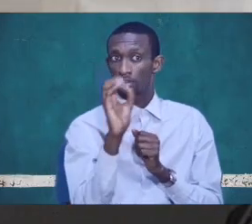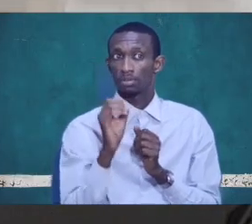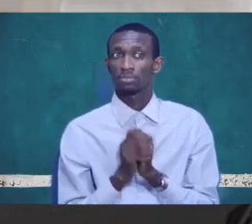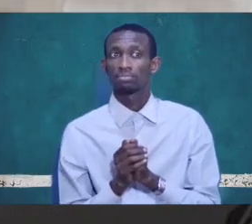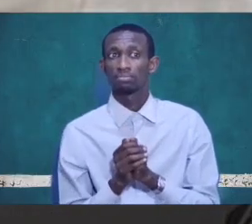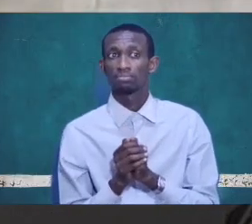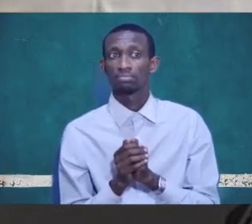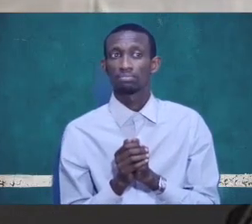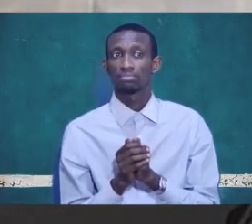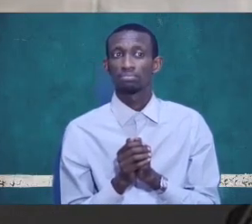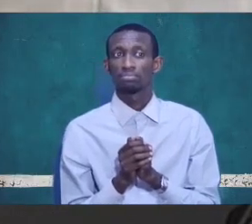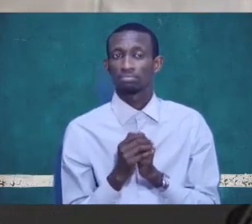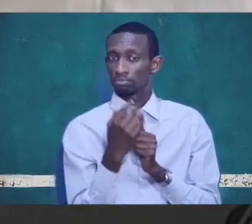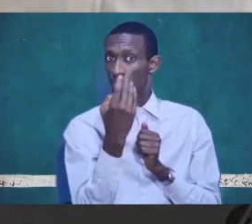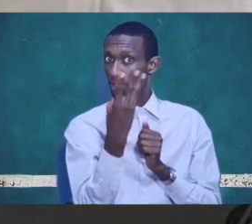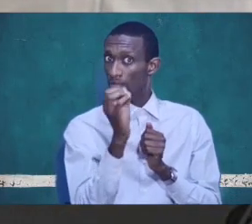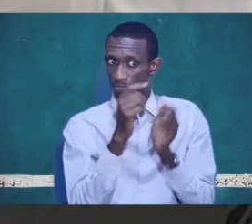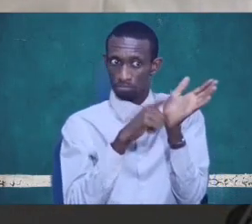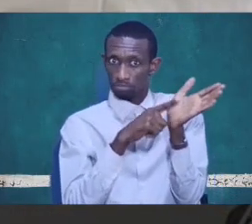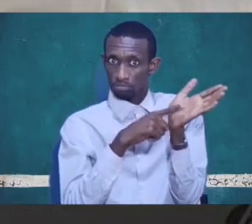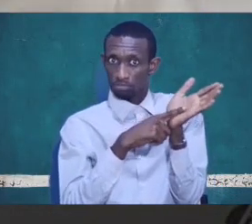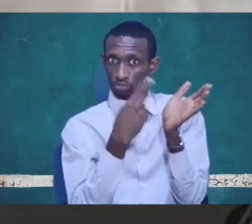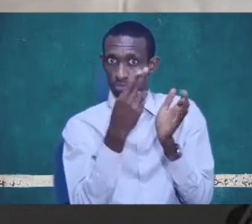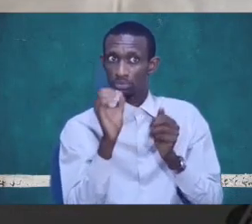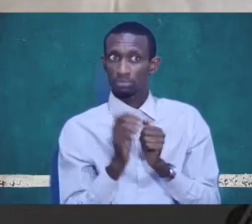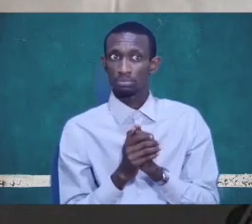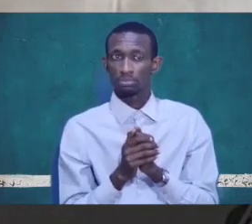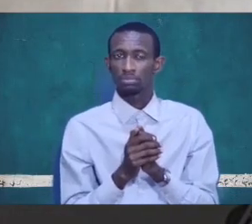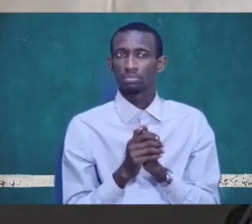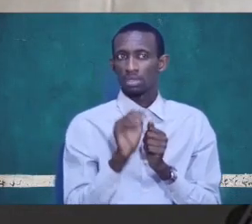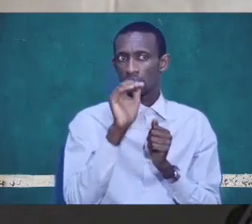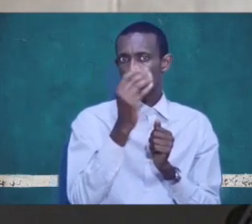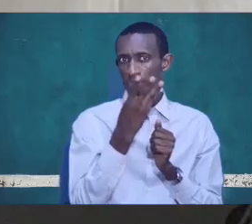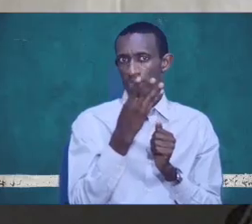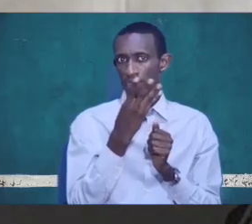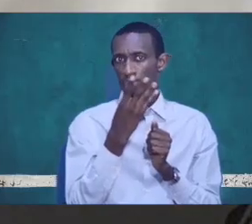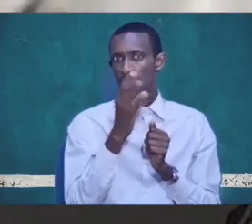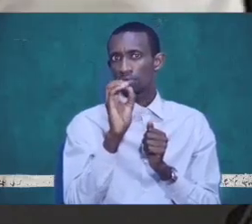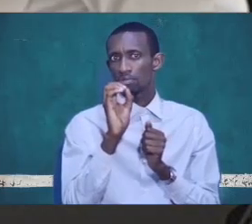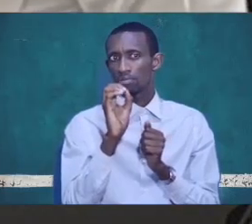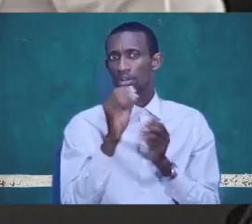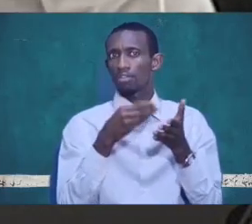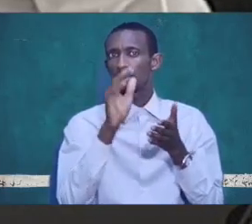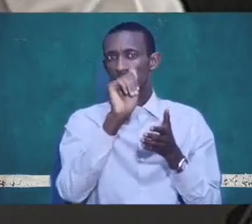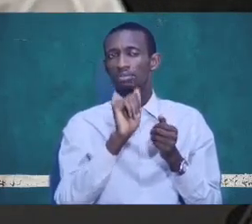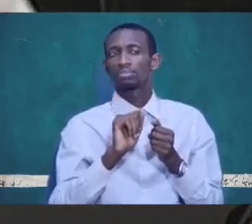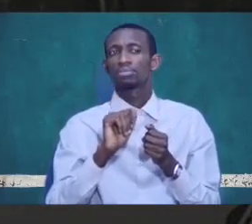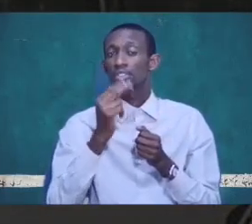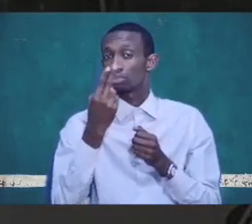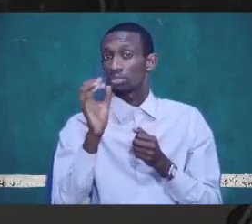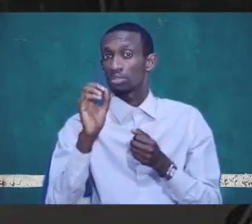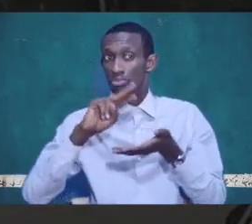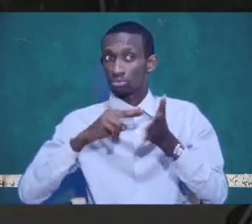the value of A, minus 20, the value of Z, and we get 20. So the value